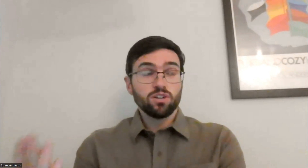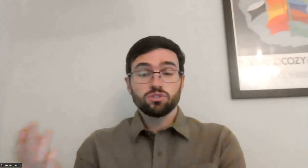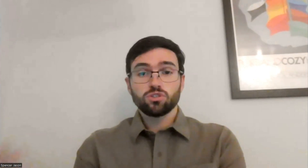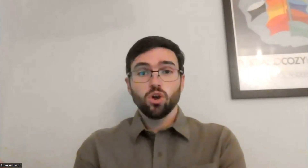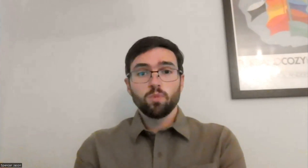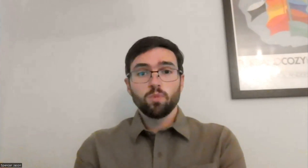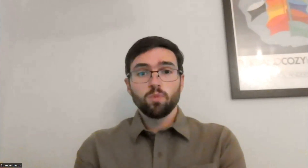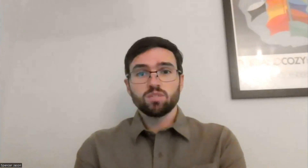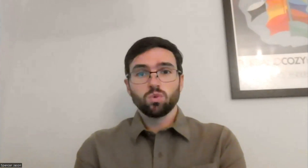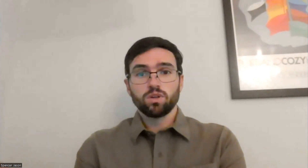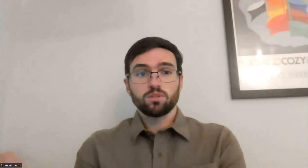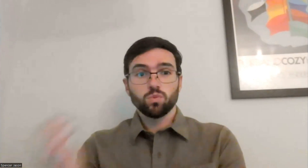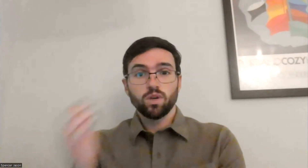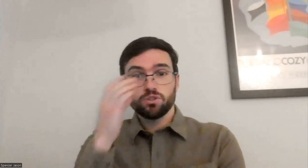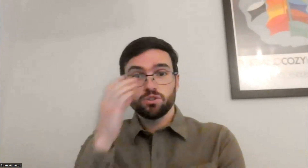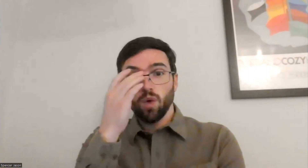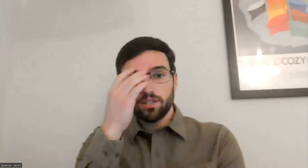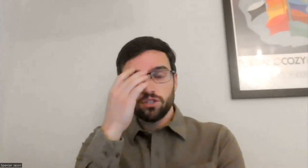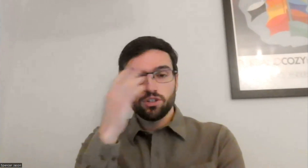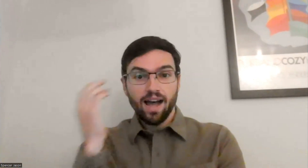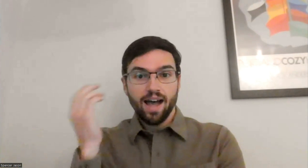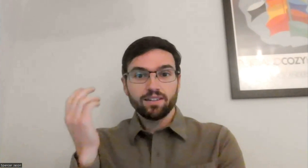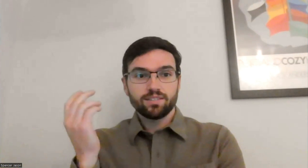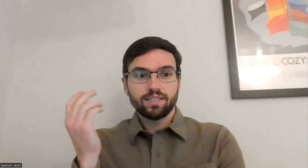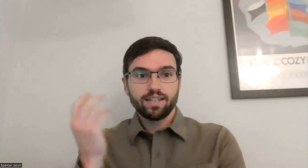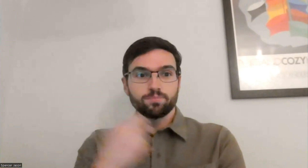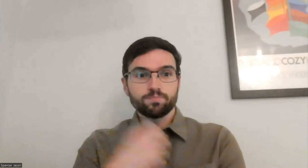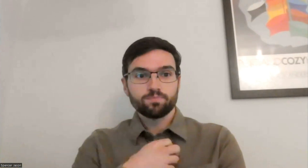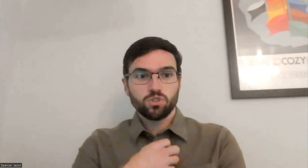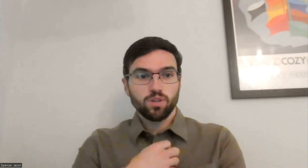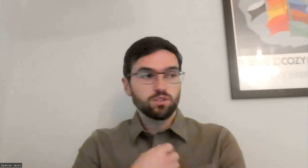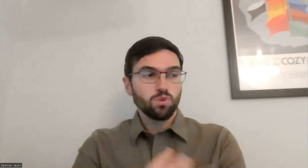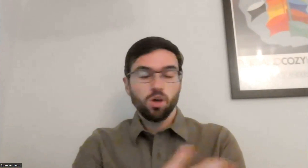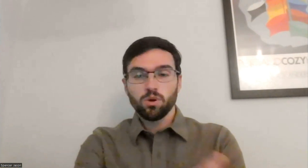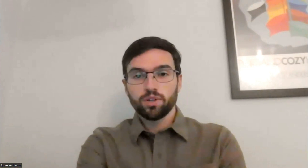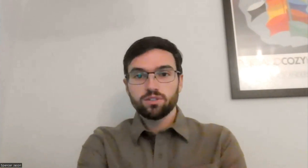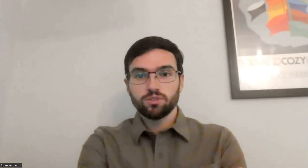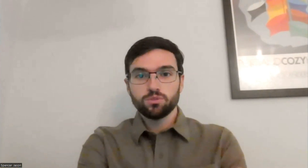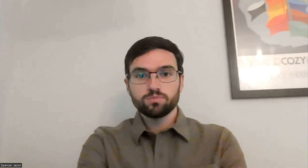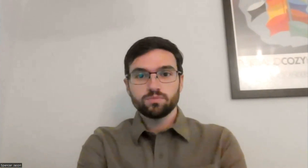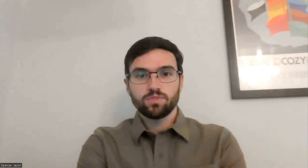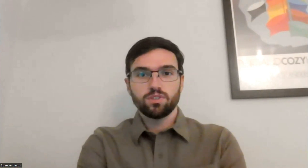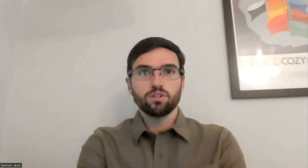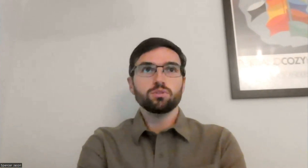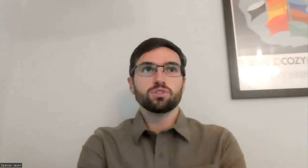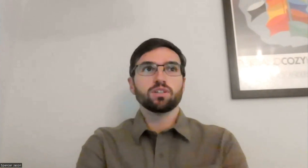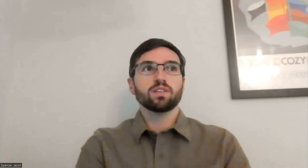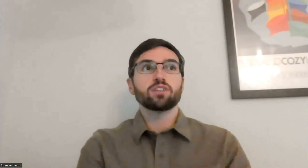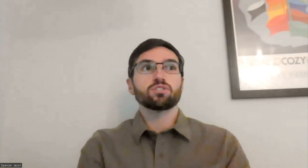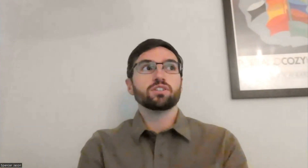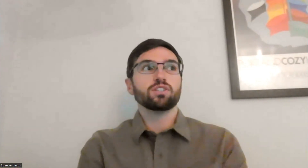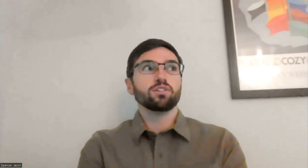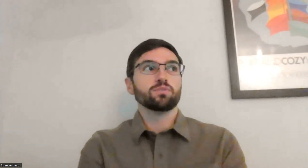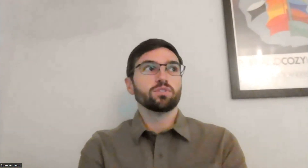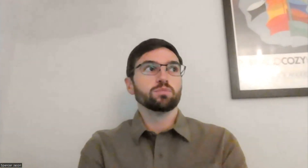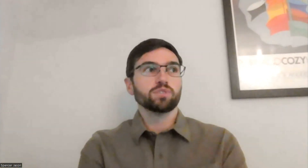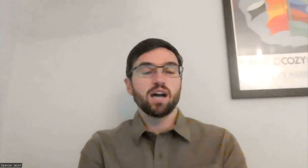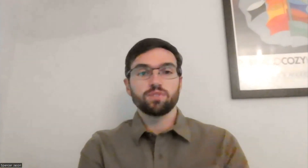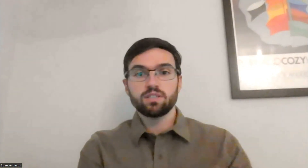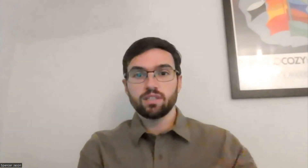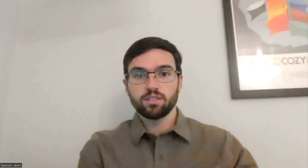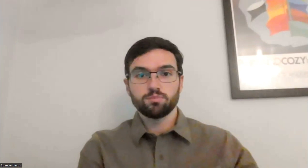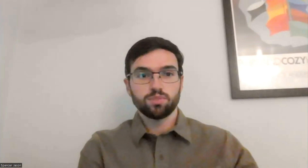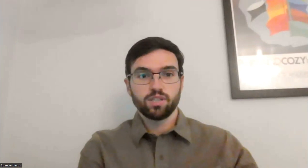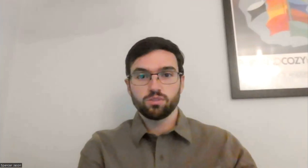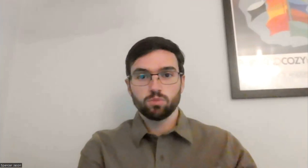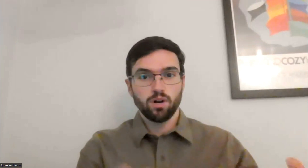age, there's so much teamwork, whether you want it or not. So like the role I'm going into, they're using electrical engineering firms out